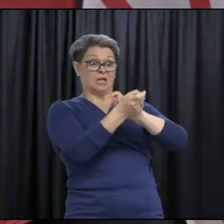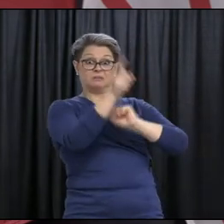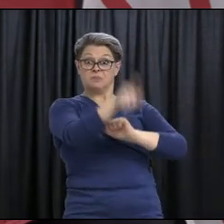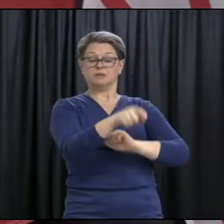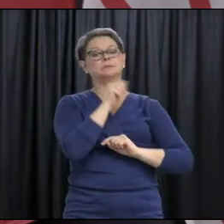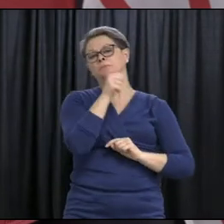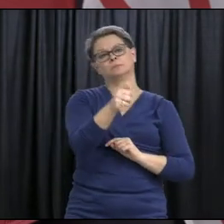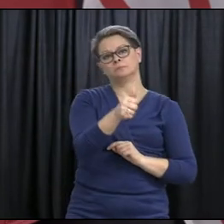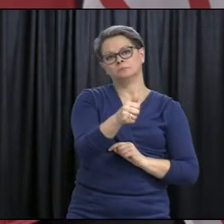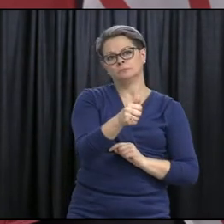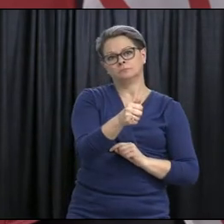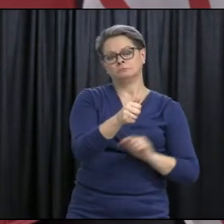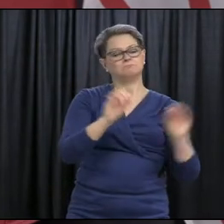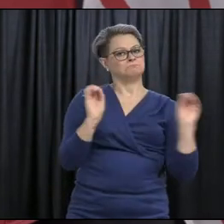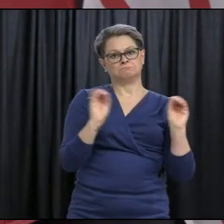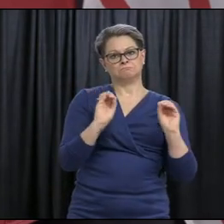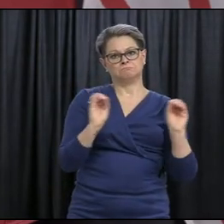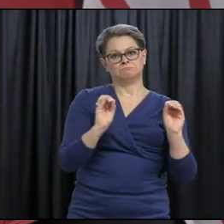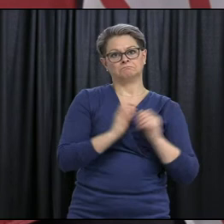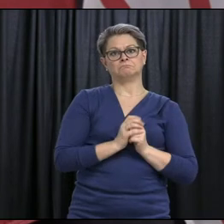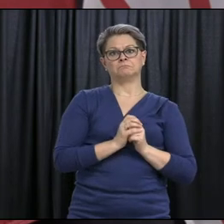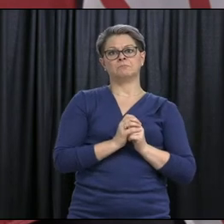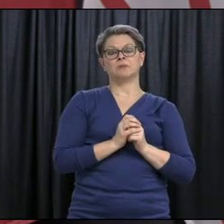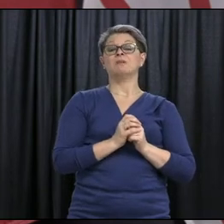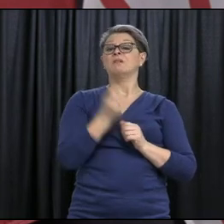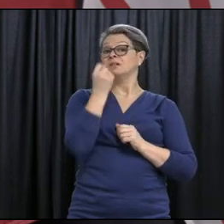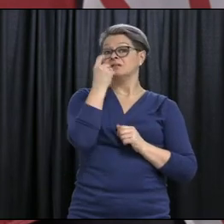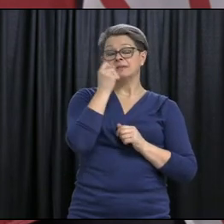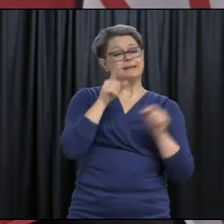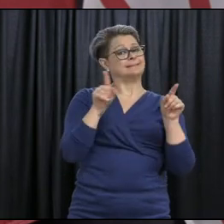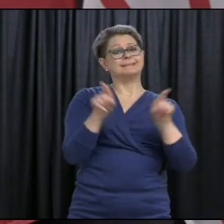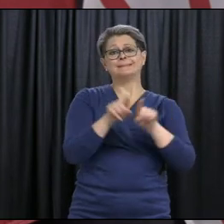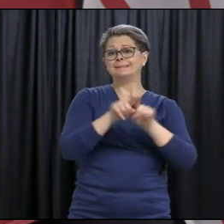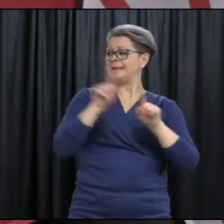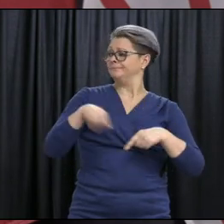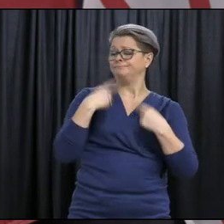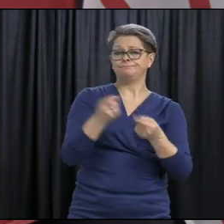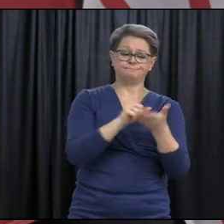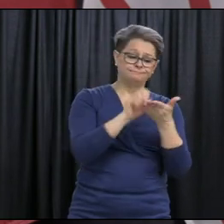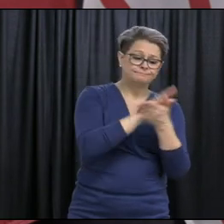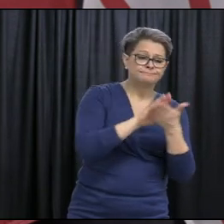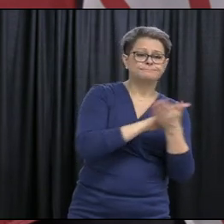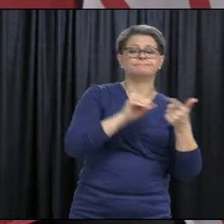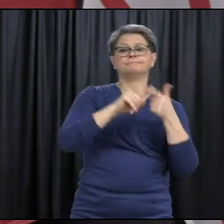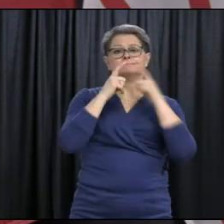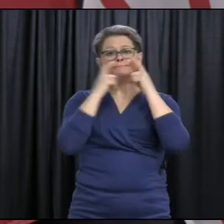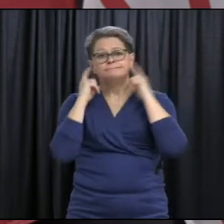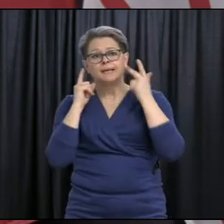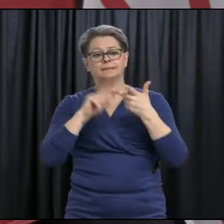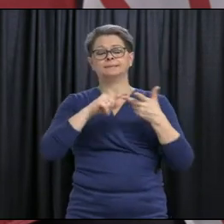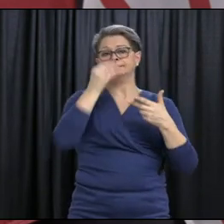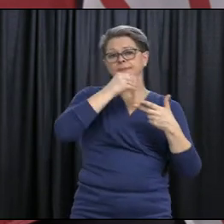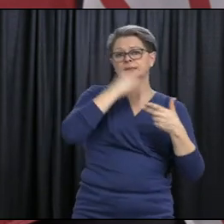childcare services, such as sanitizing, cohorting, masking, meals,